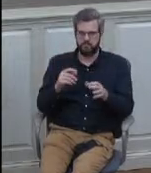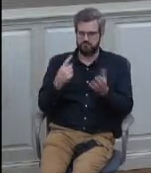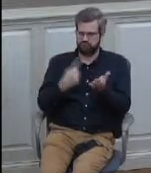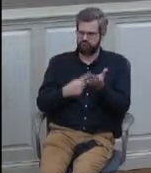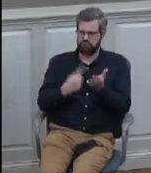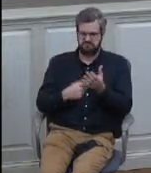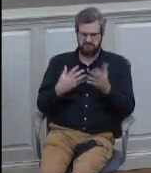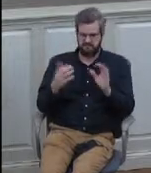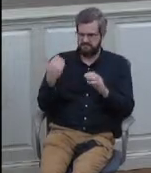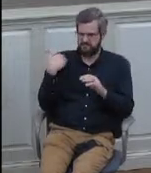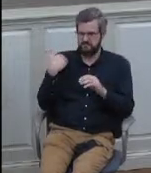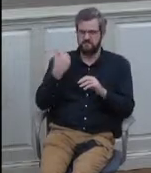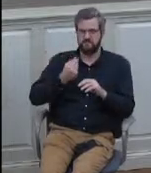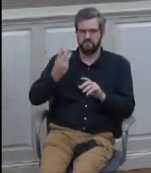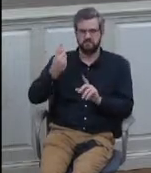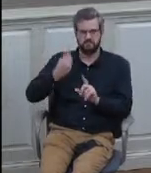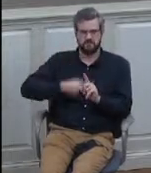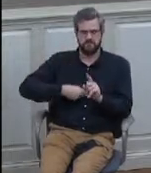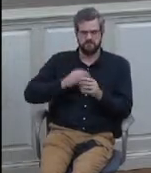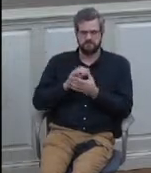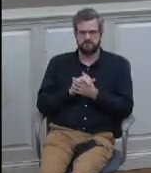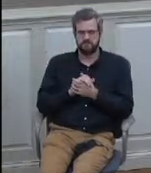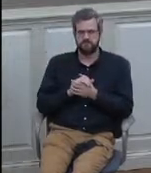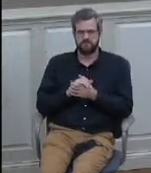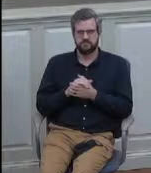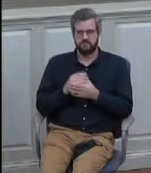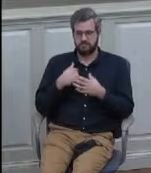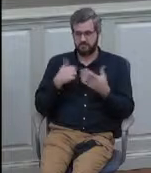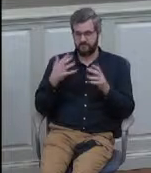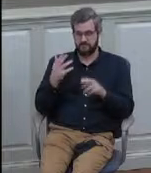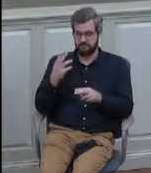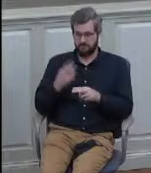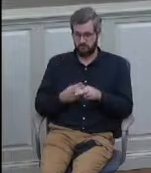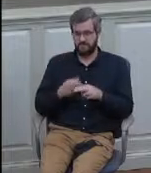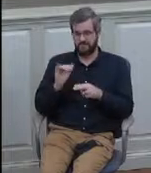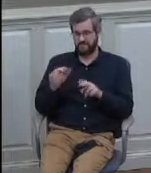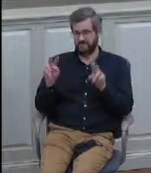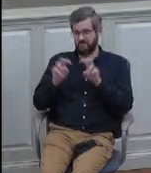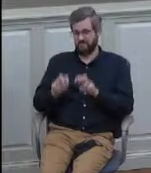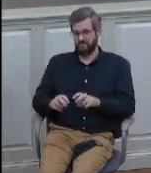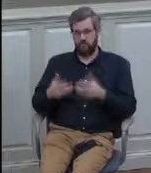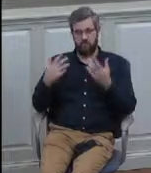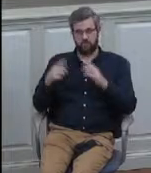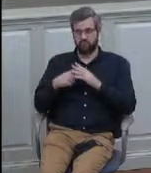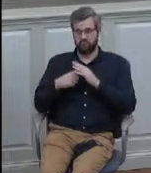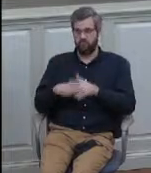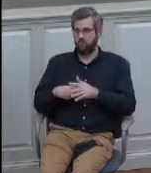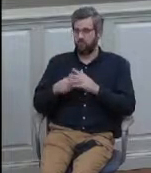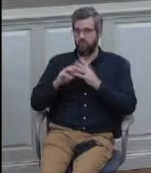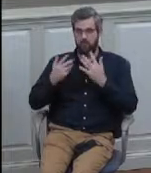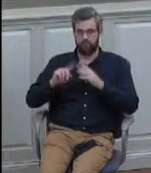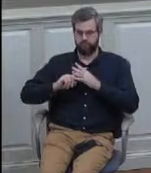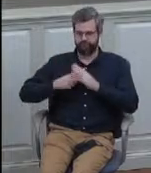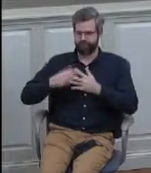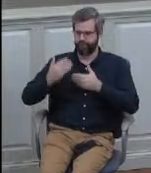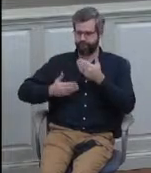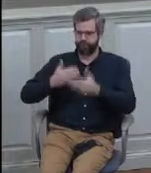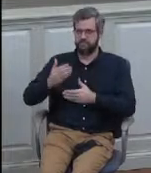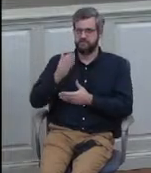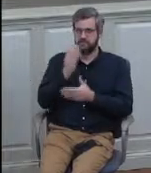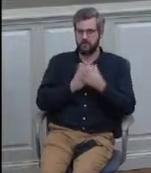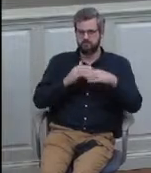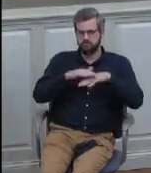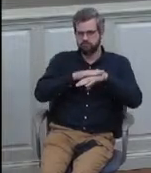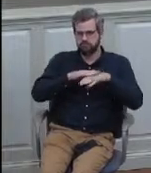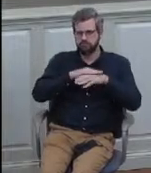last recent few months. As I mentioned earlier, this market analysis is currently underway. We've done preliminary numbers that we're